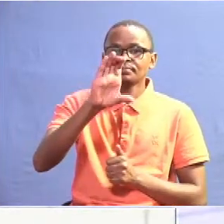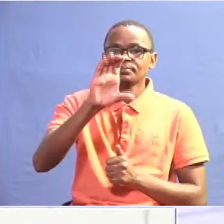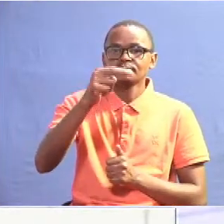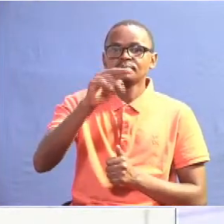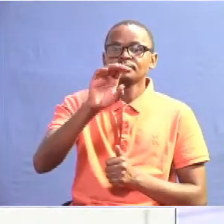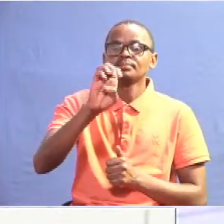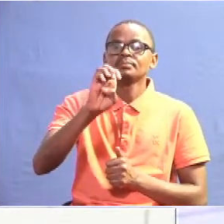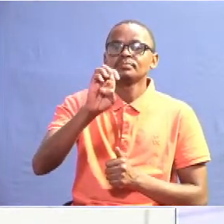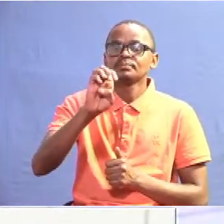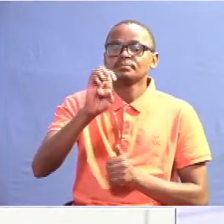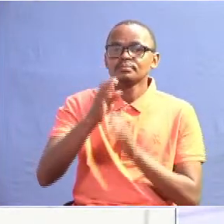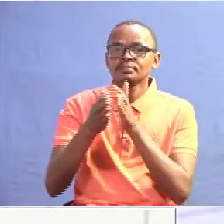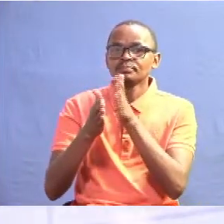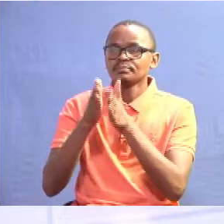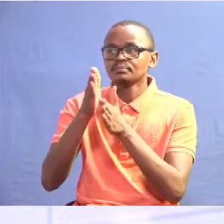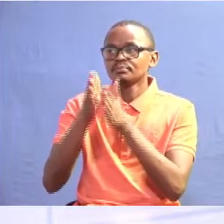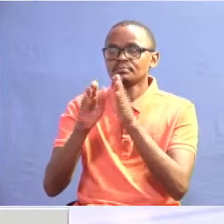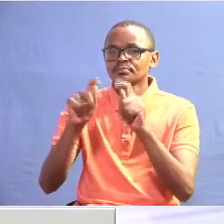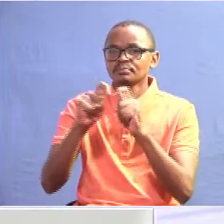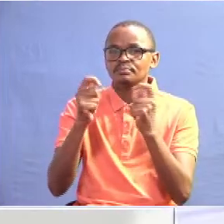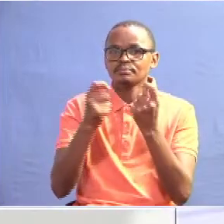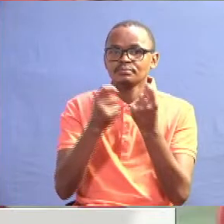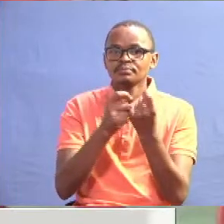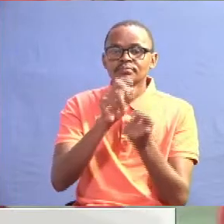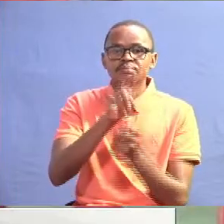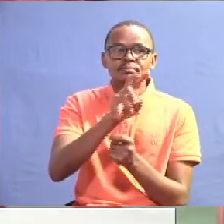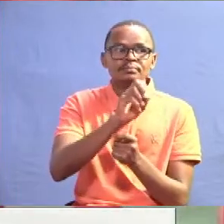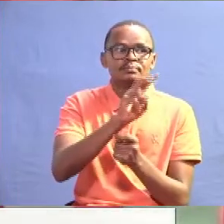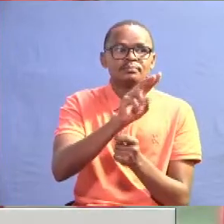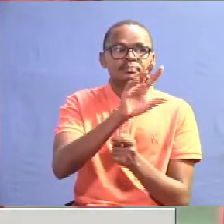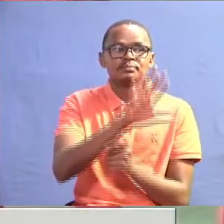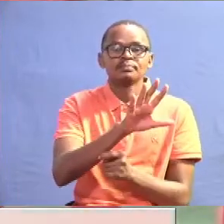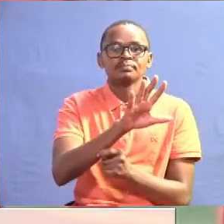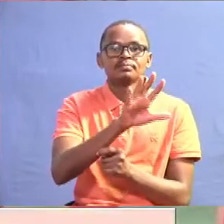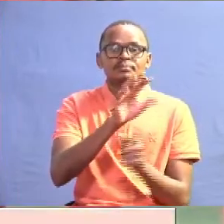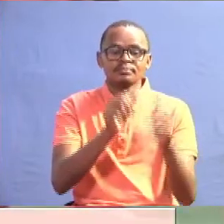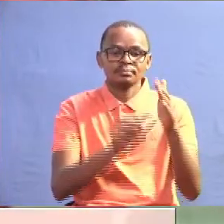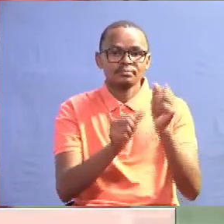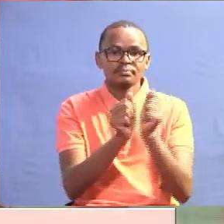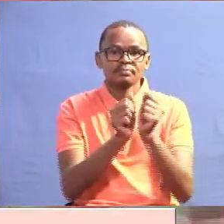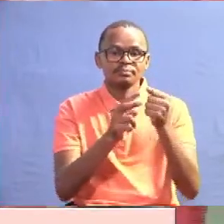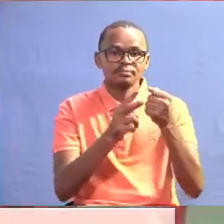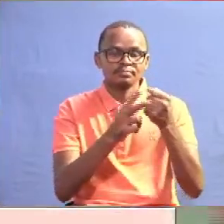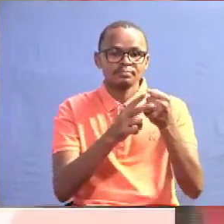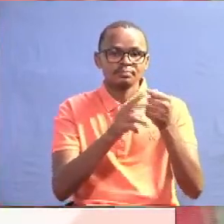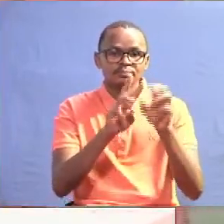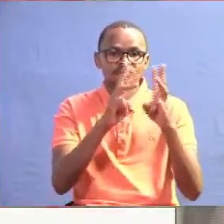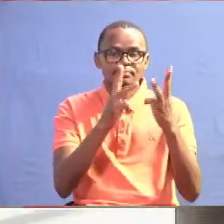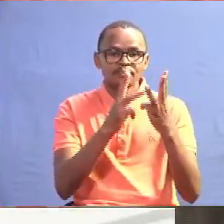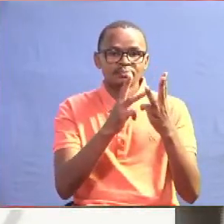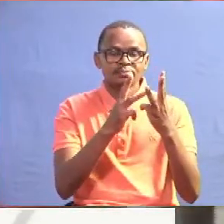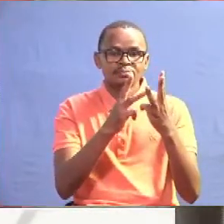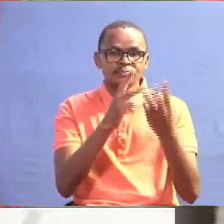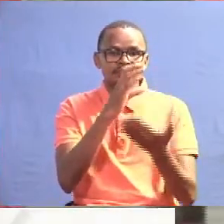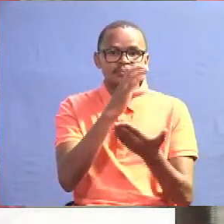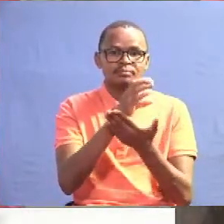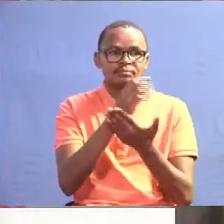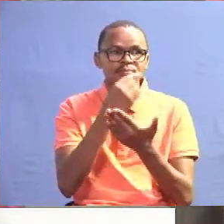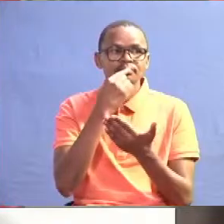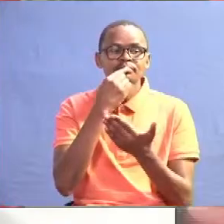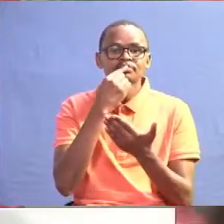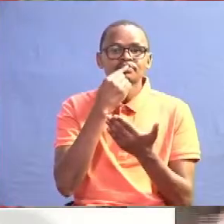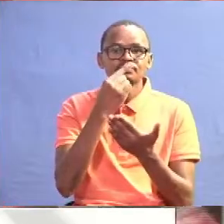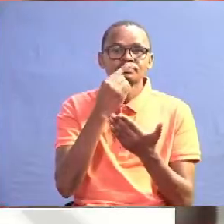confident as she prepares her team for the 2025 FIFA Under-17 Women's World Cup. Cheche highlighted the